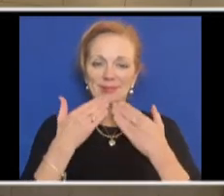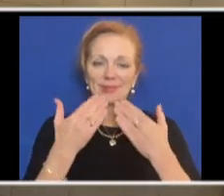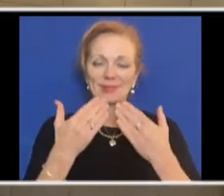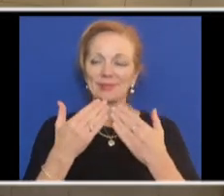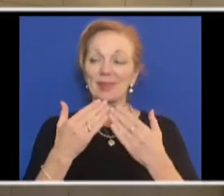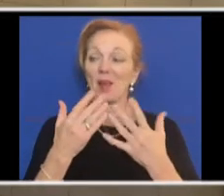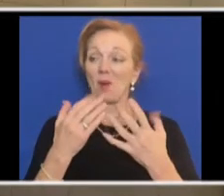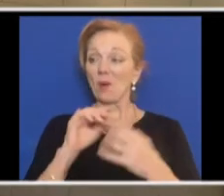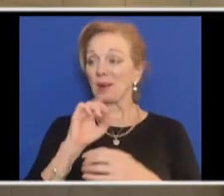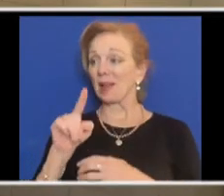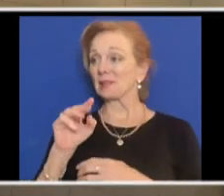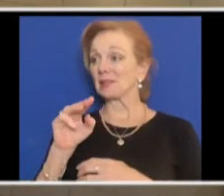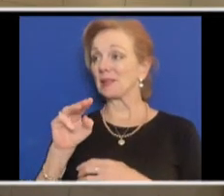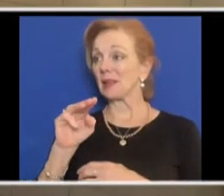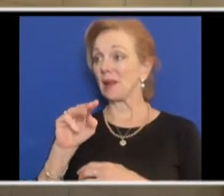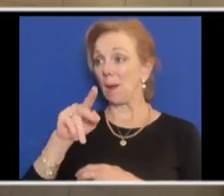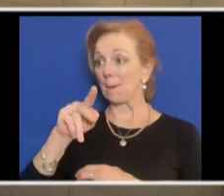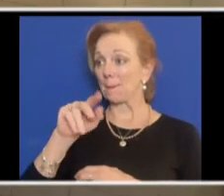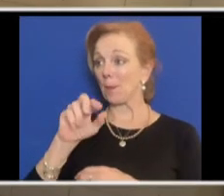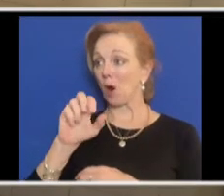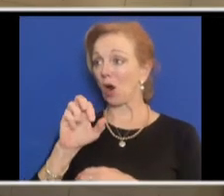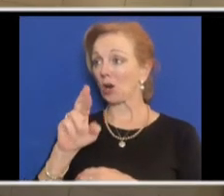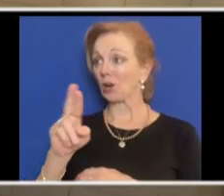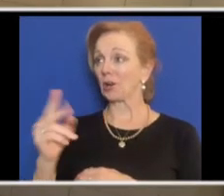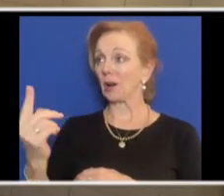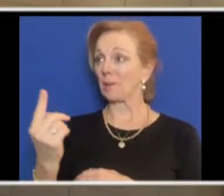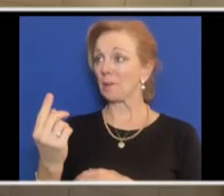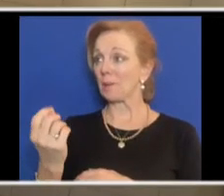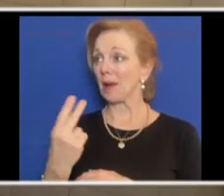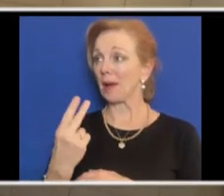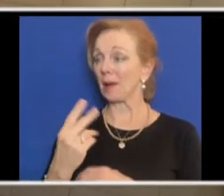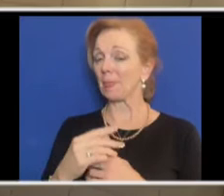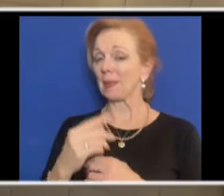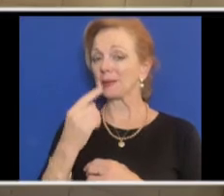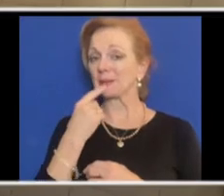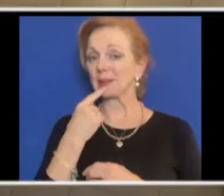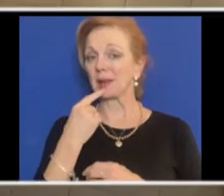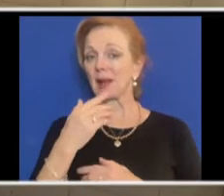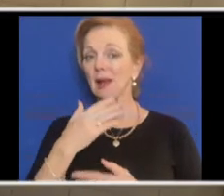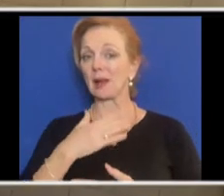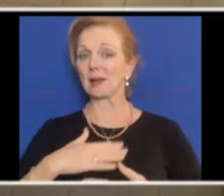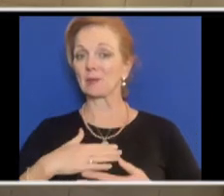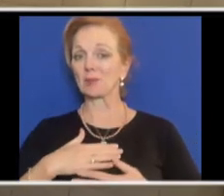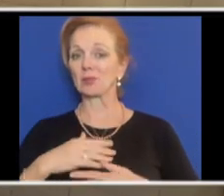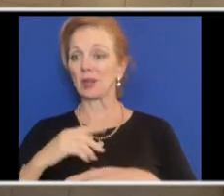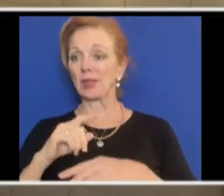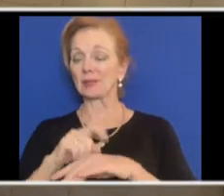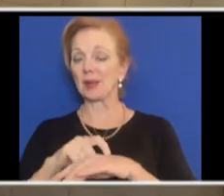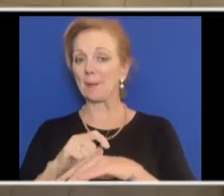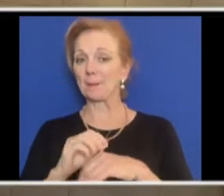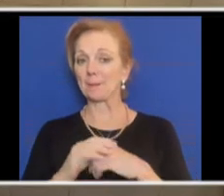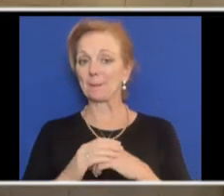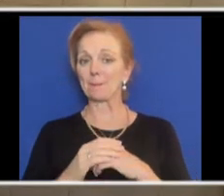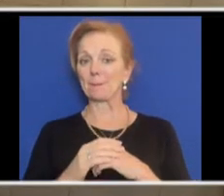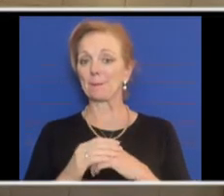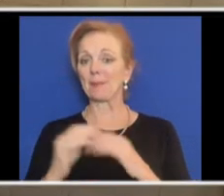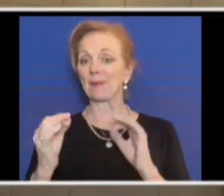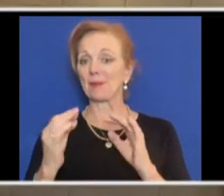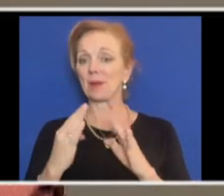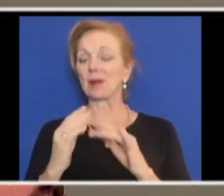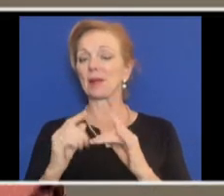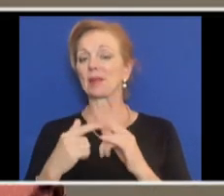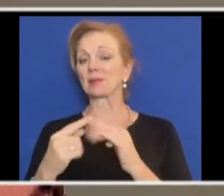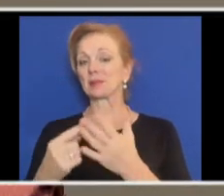if she can come back to the podium very quickly but what I want to say is that I appreciate the time and the input tonight on the